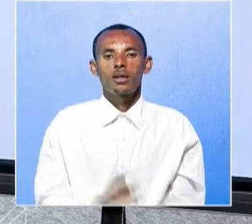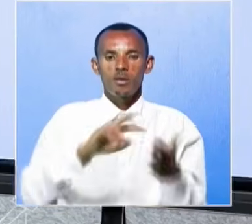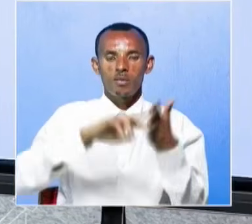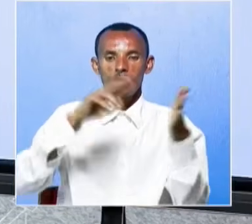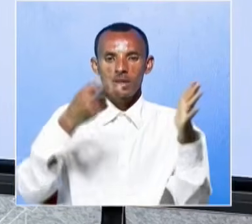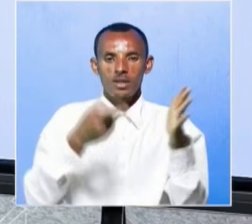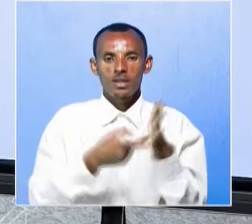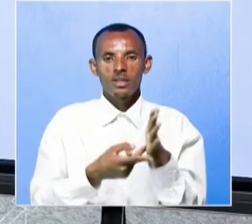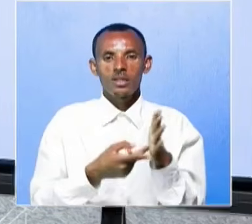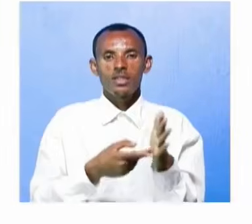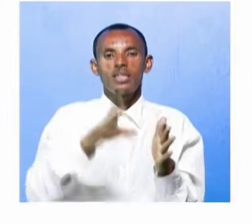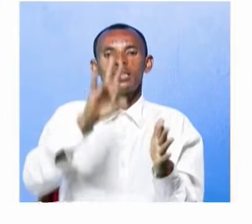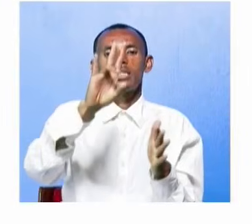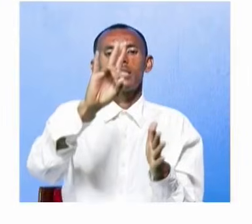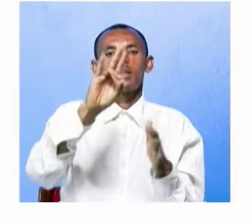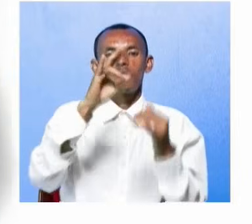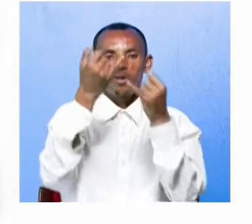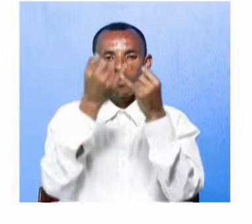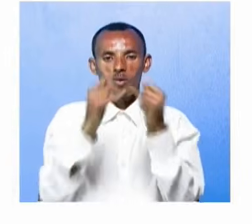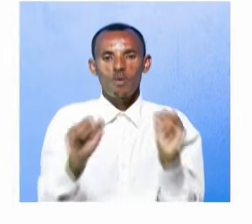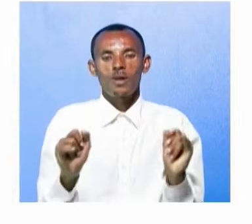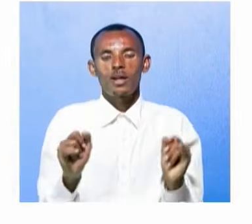means 7 over